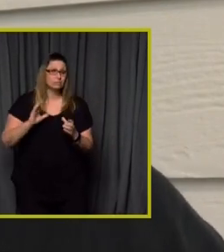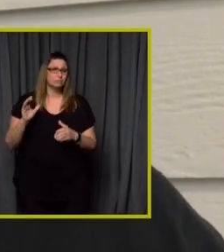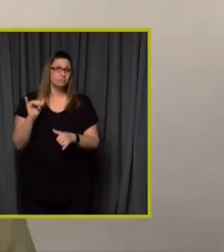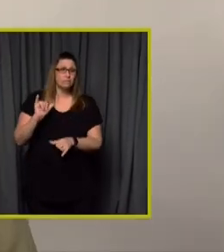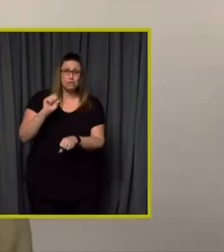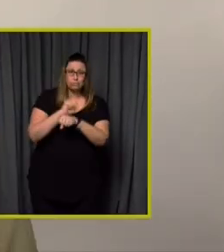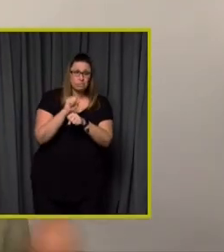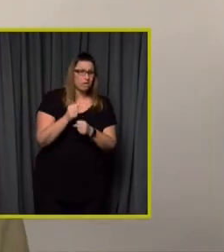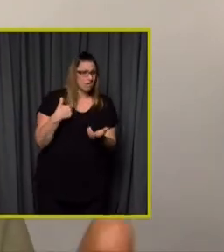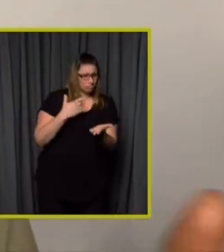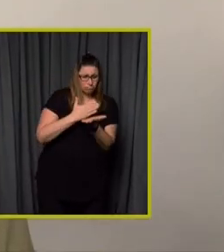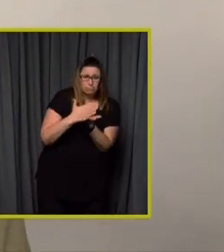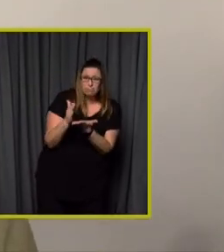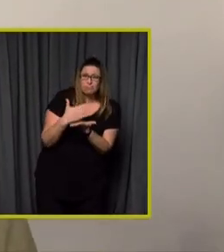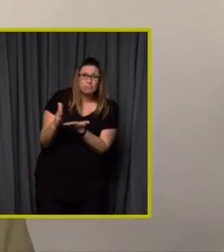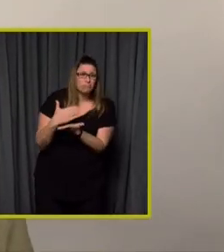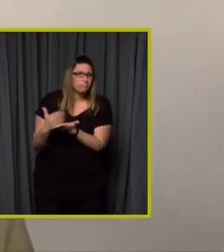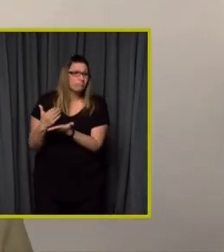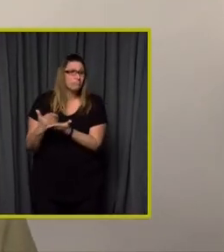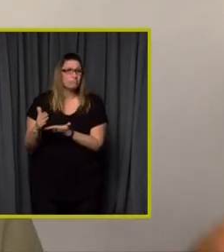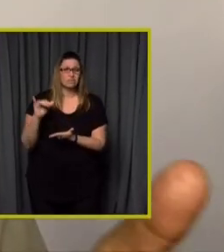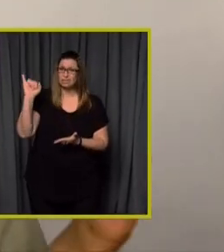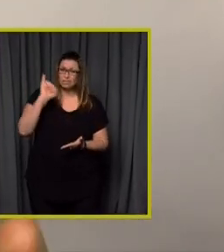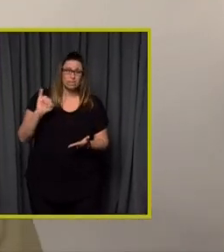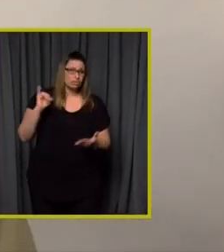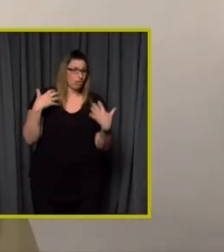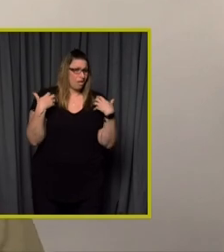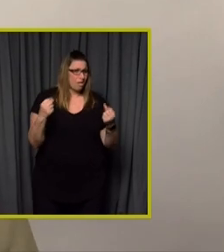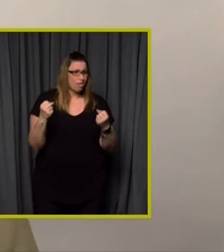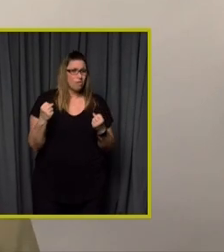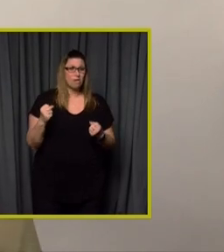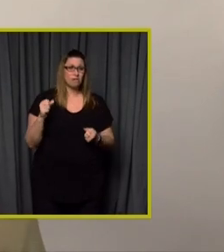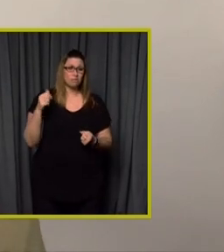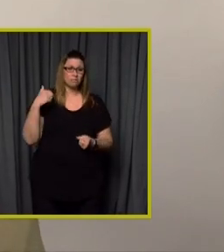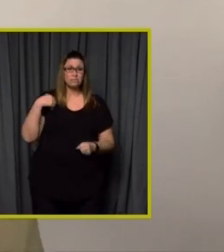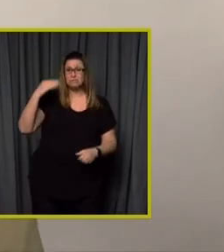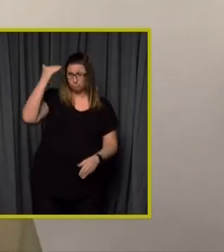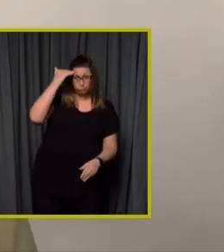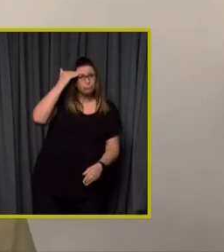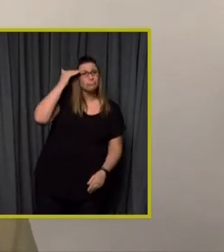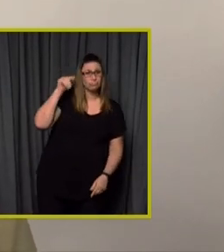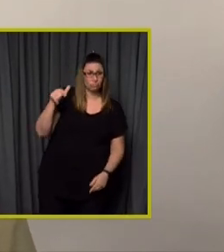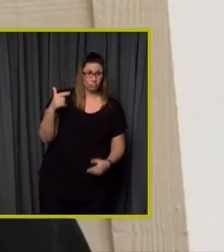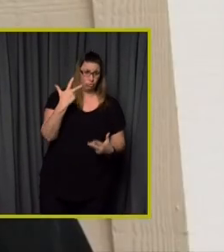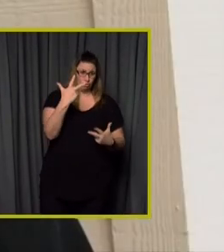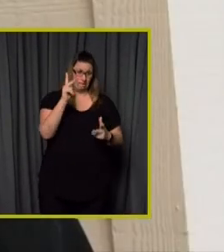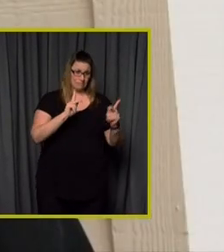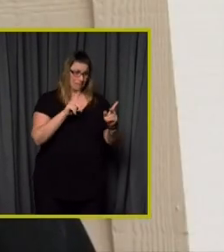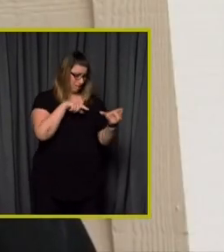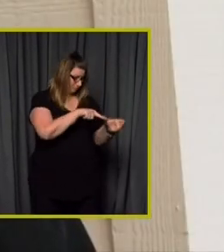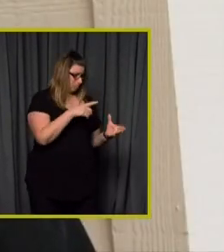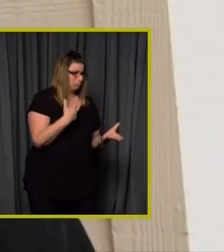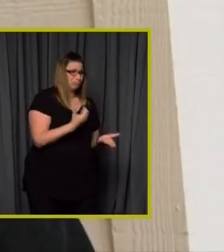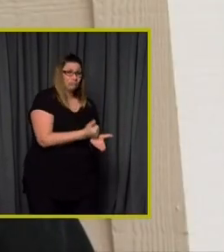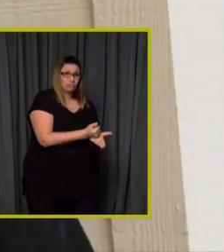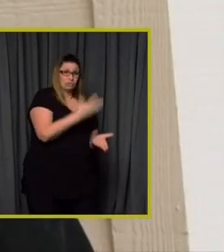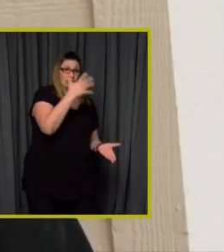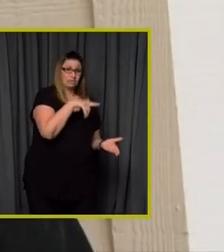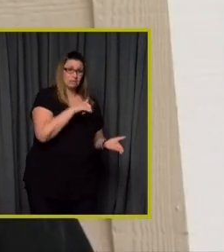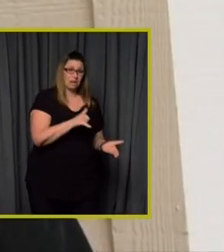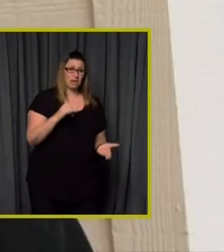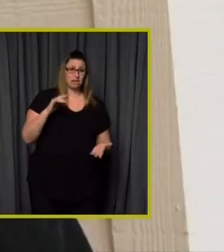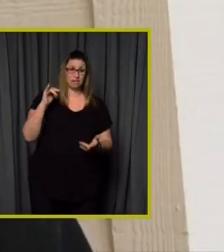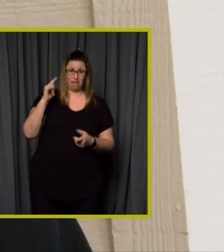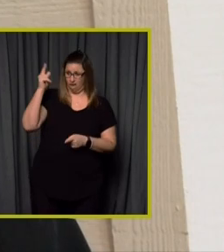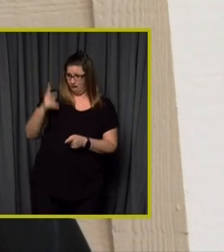care. Meanwhile, just 3 billionaires have the same wealth as half the country. So we can't be silent